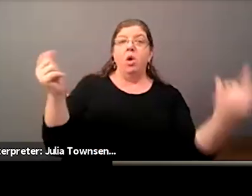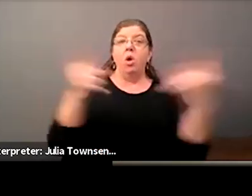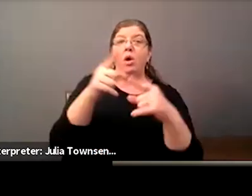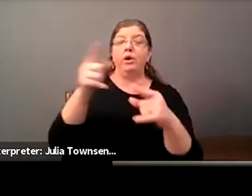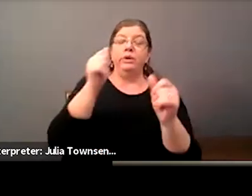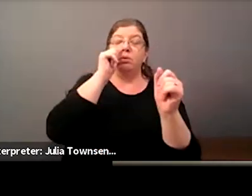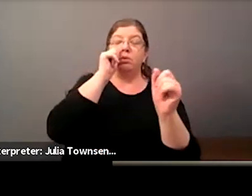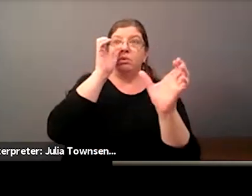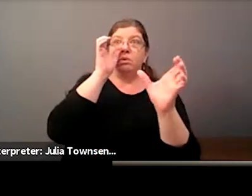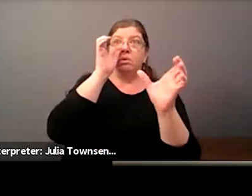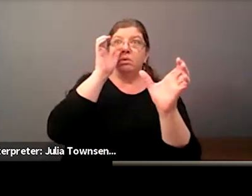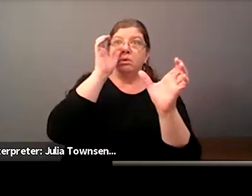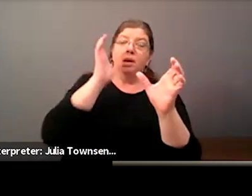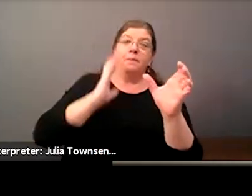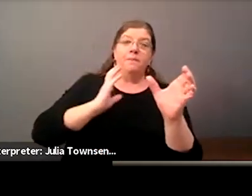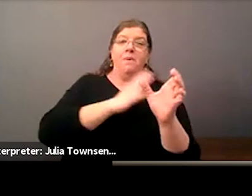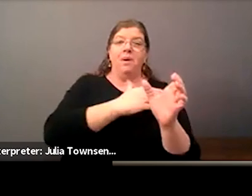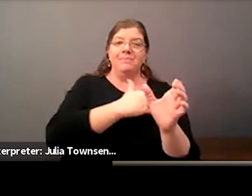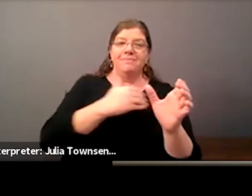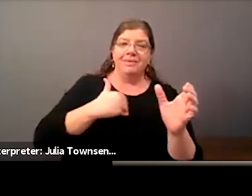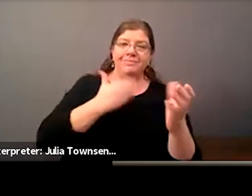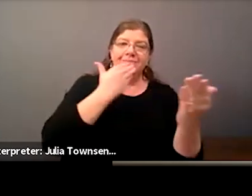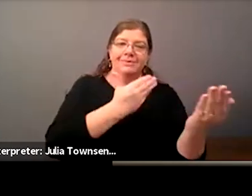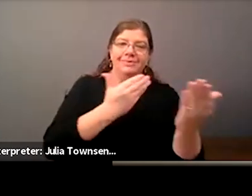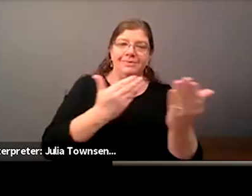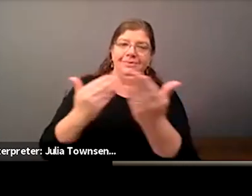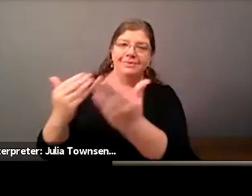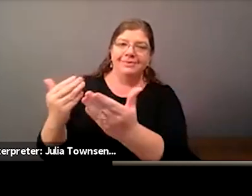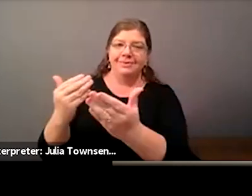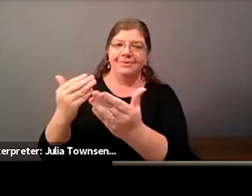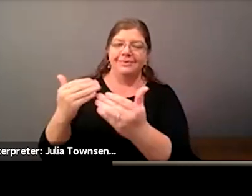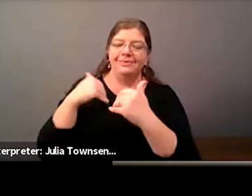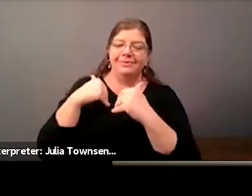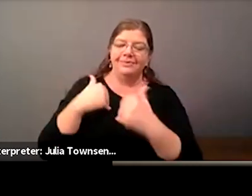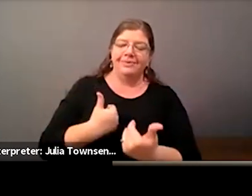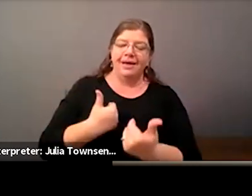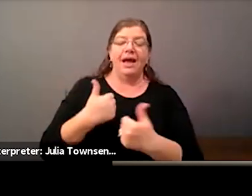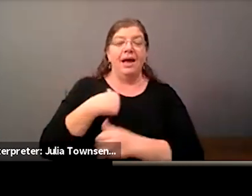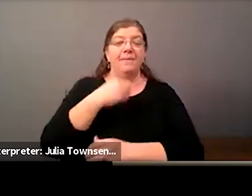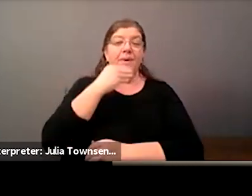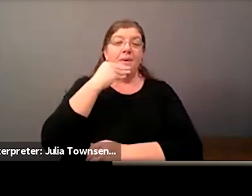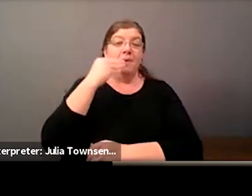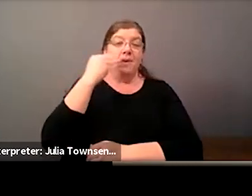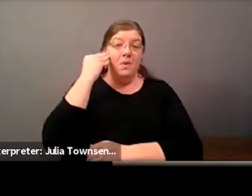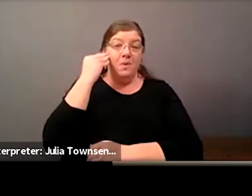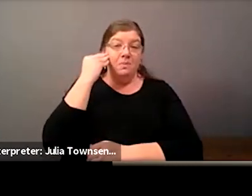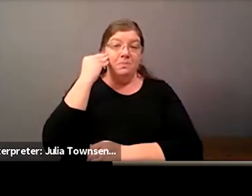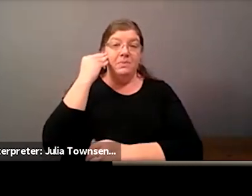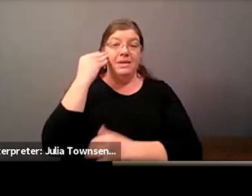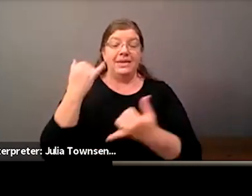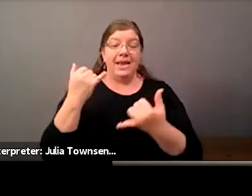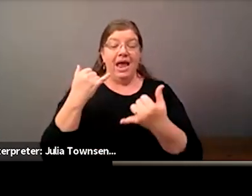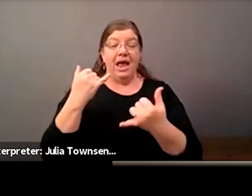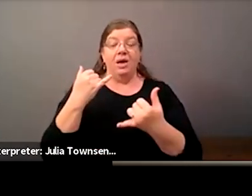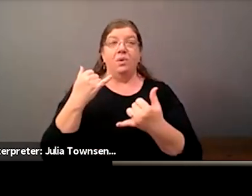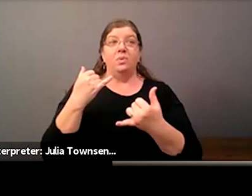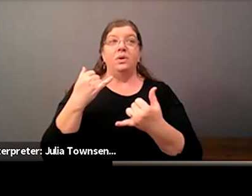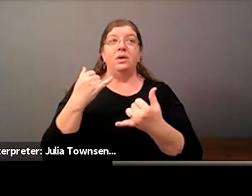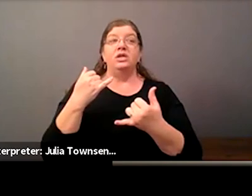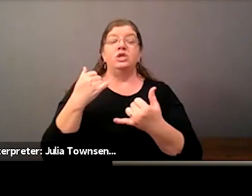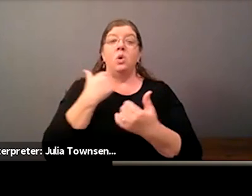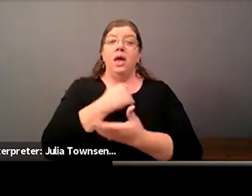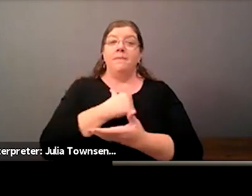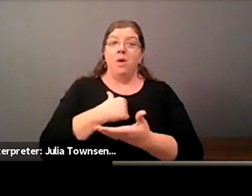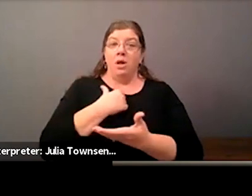died board members and um i am at home versus my studio so i apologize if